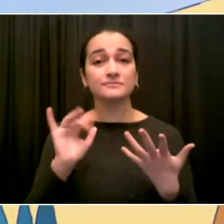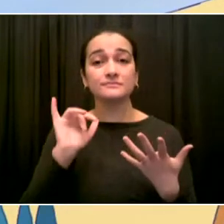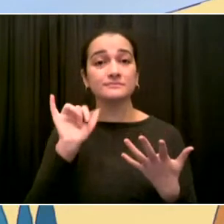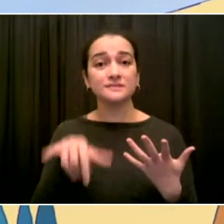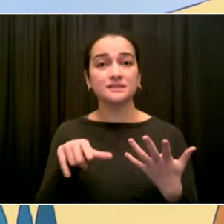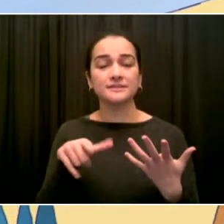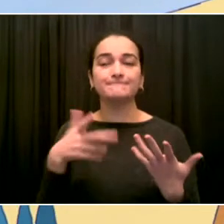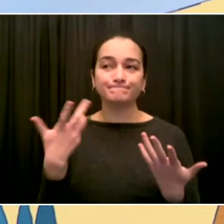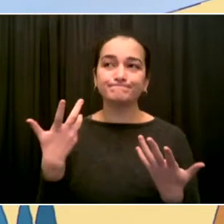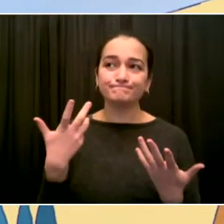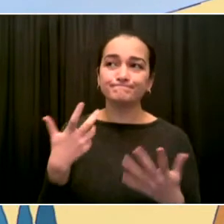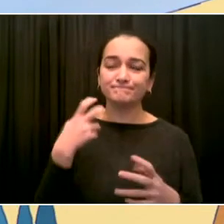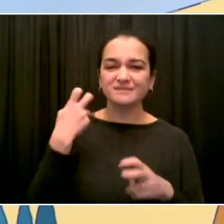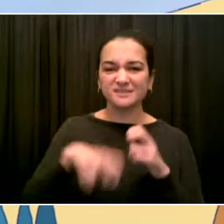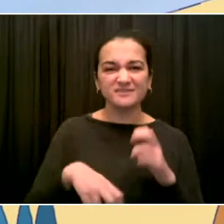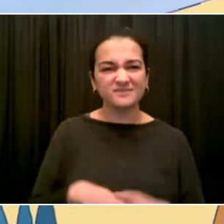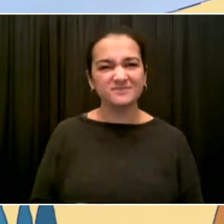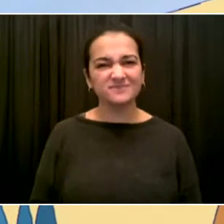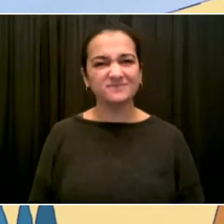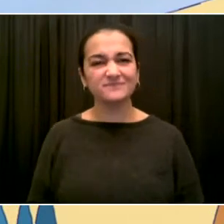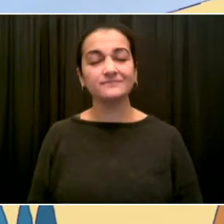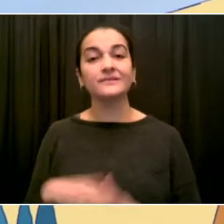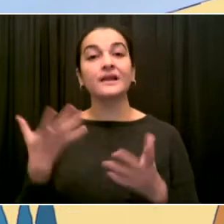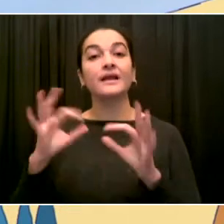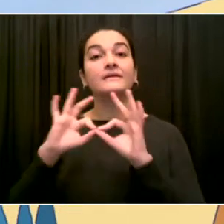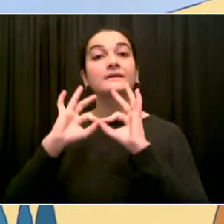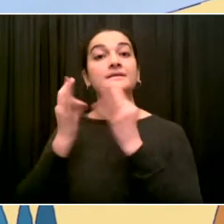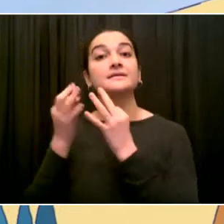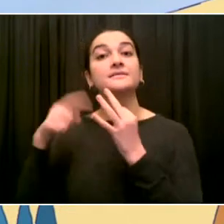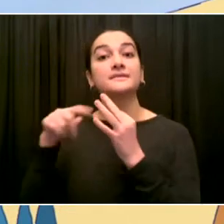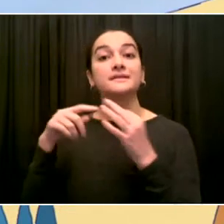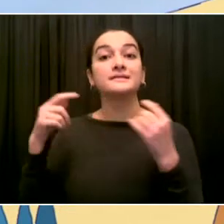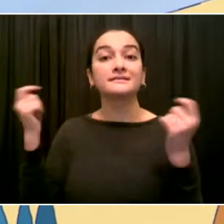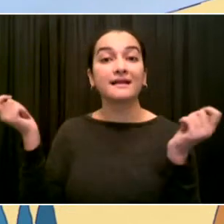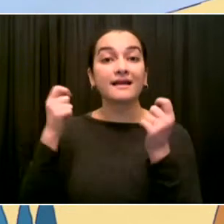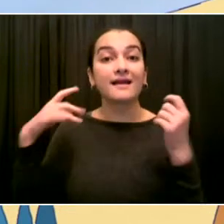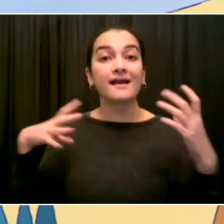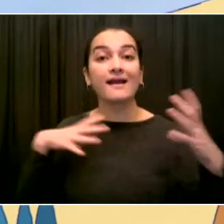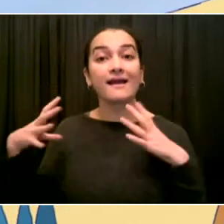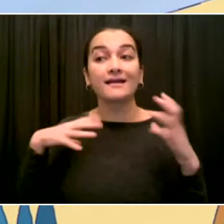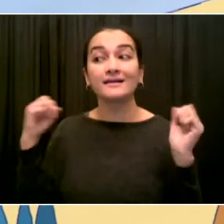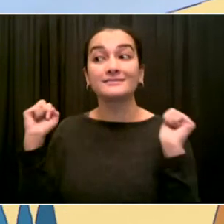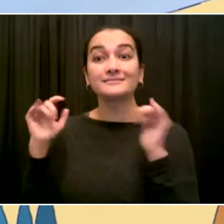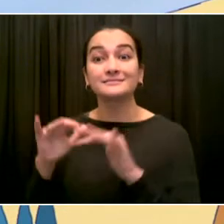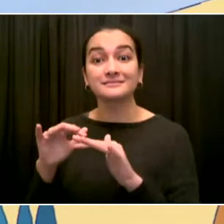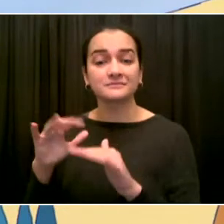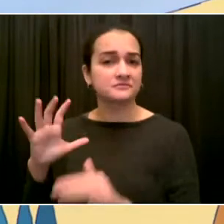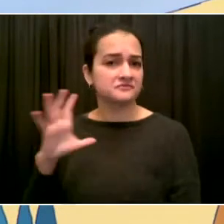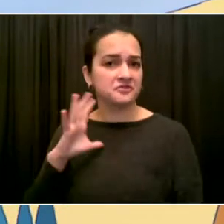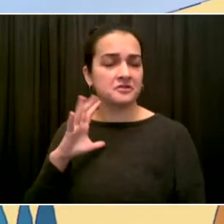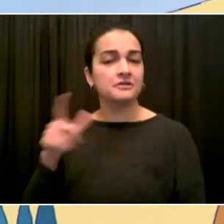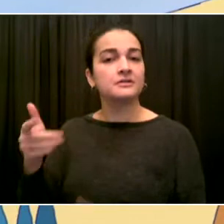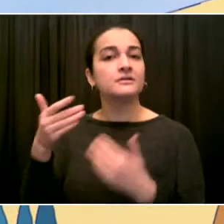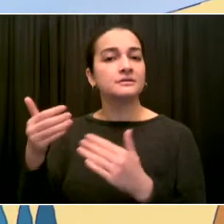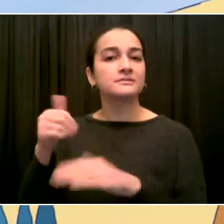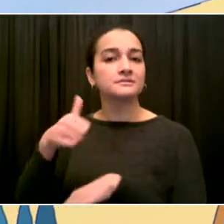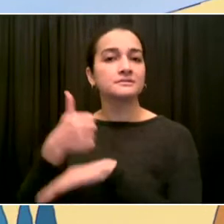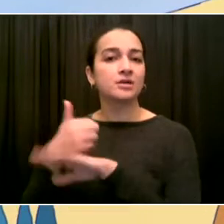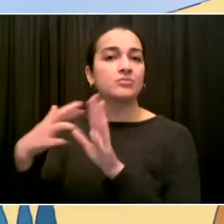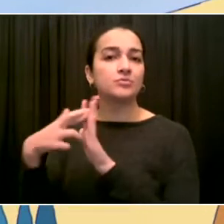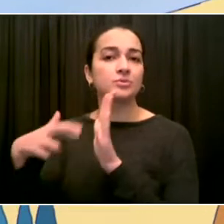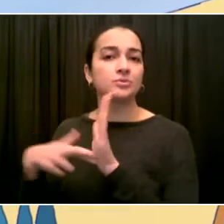your own ground rule. You think about what we've done with schools when we said all the adults in schools had to be vaccinated.